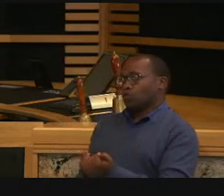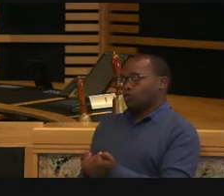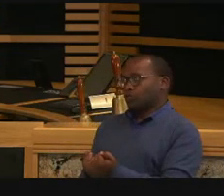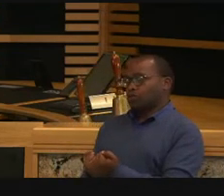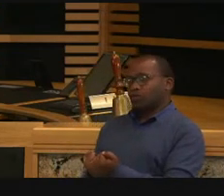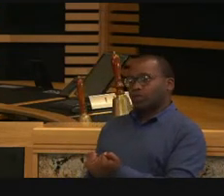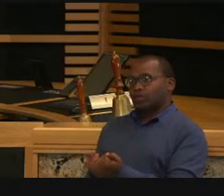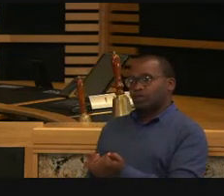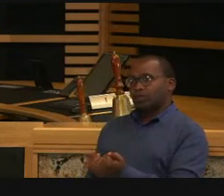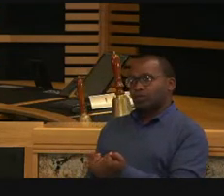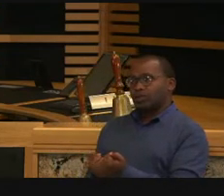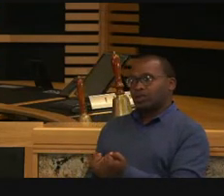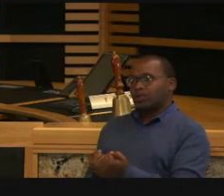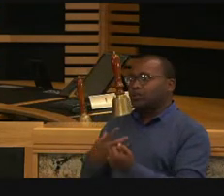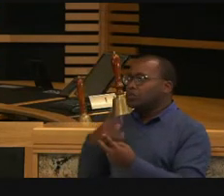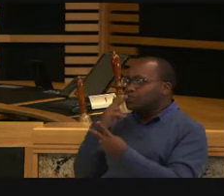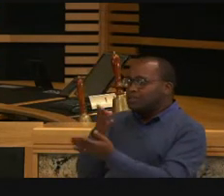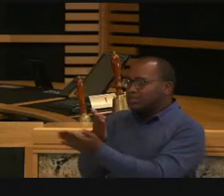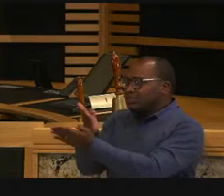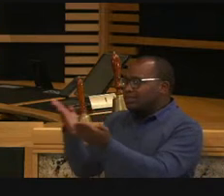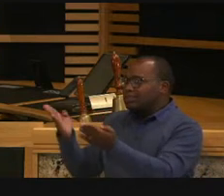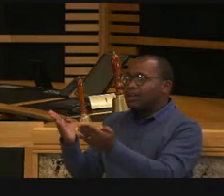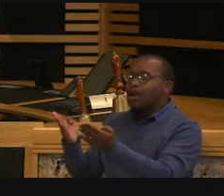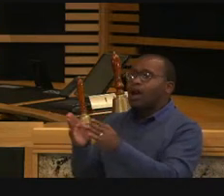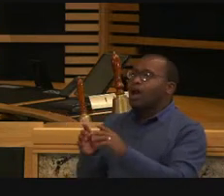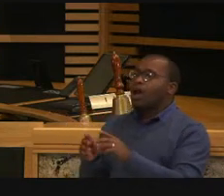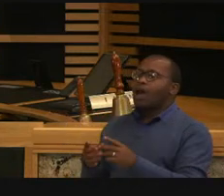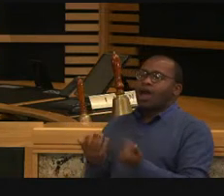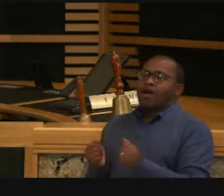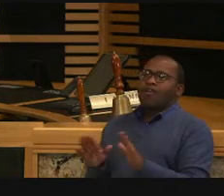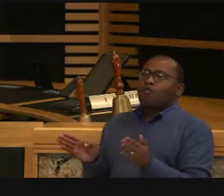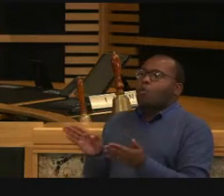have leaders who are competent to do the job, and the problem